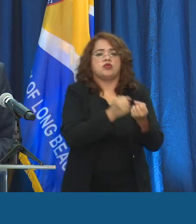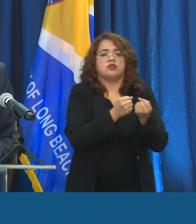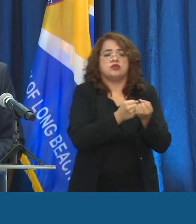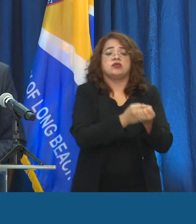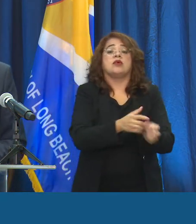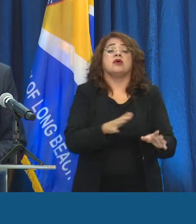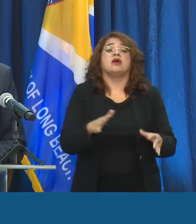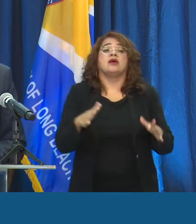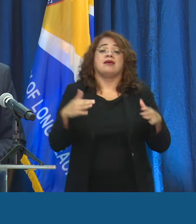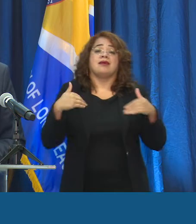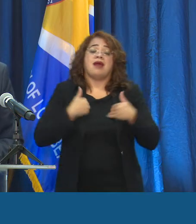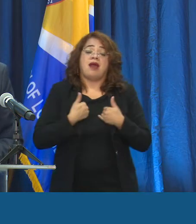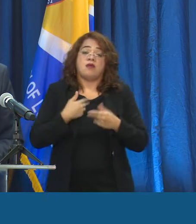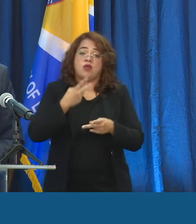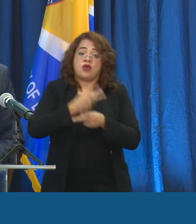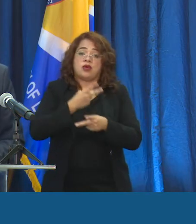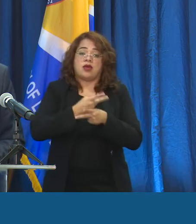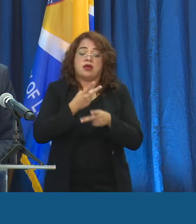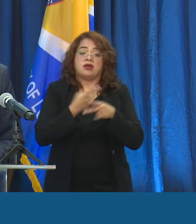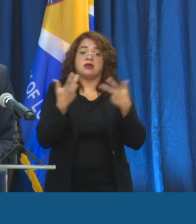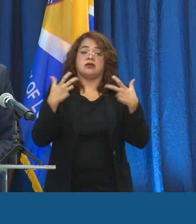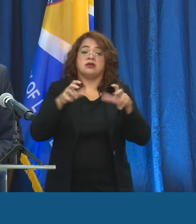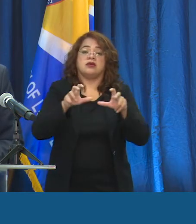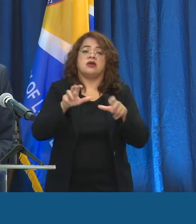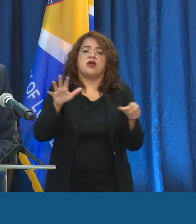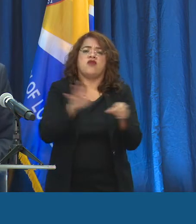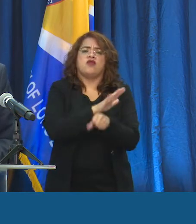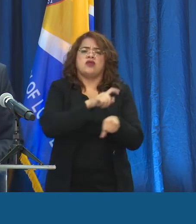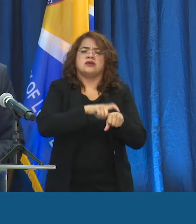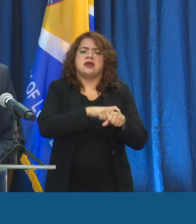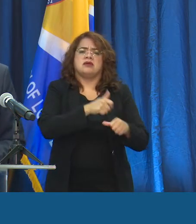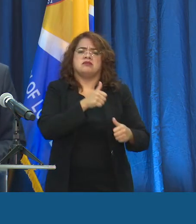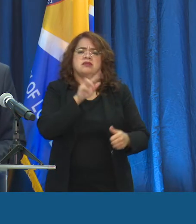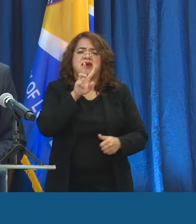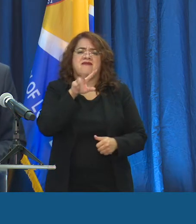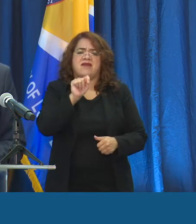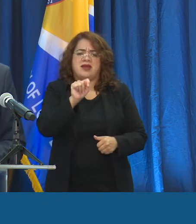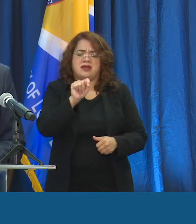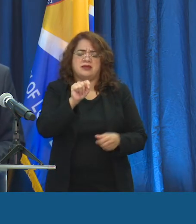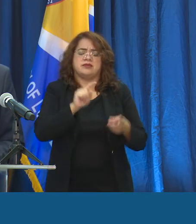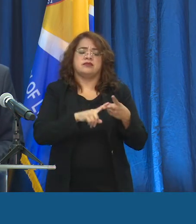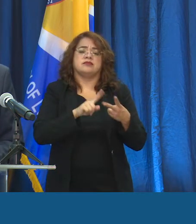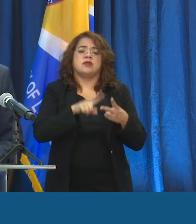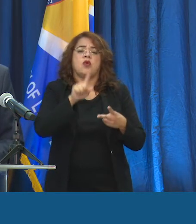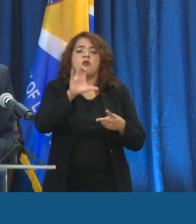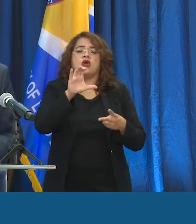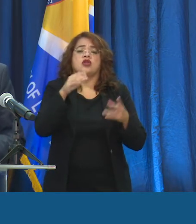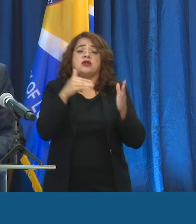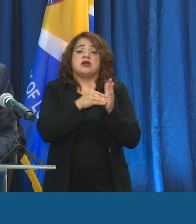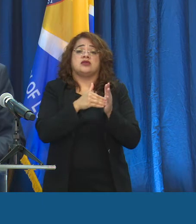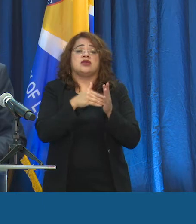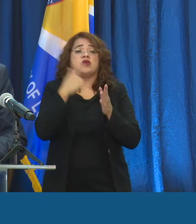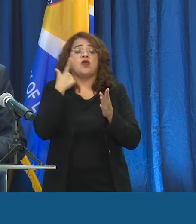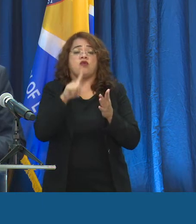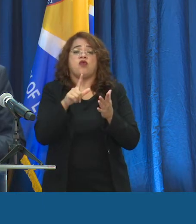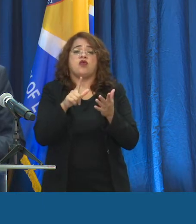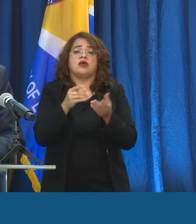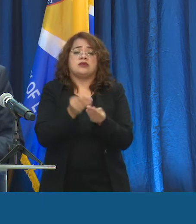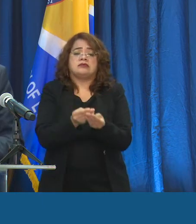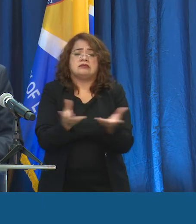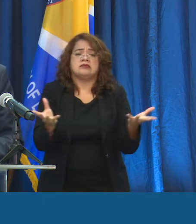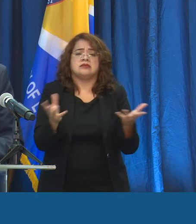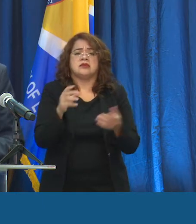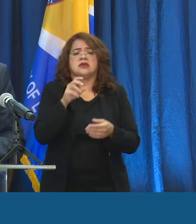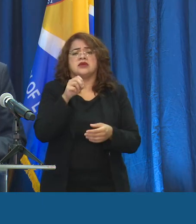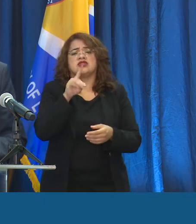animal care with an investment of a full-time veterinarian and $100,000 in medical supplies for our Compassion Saves